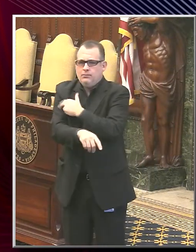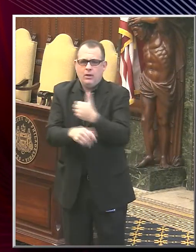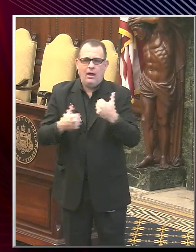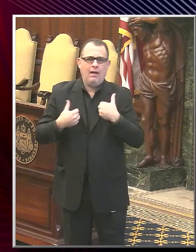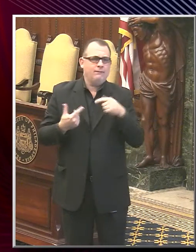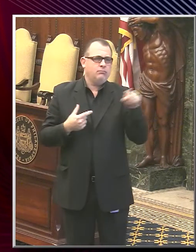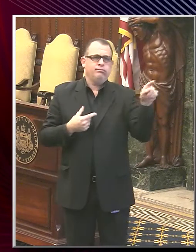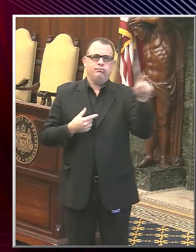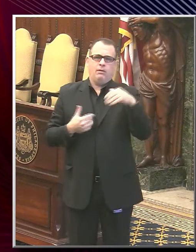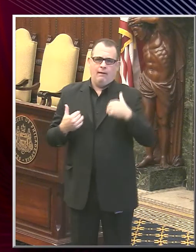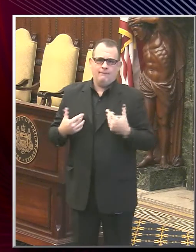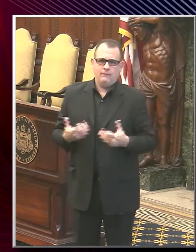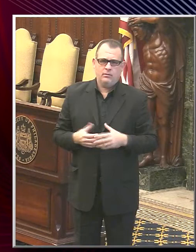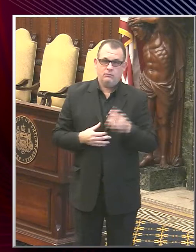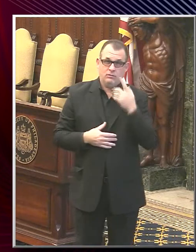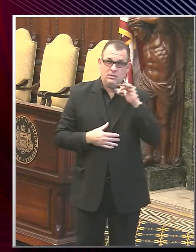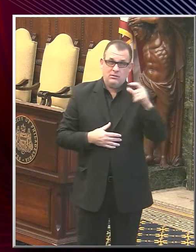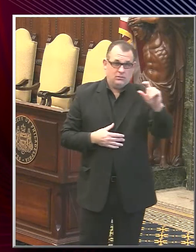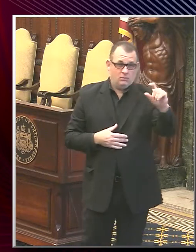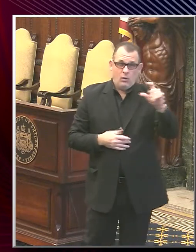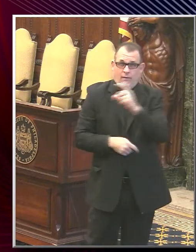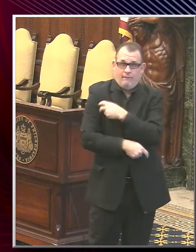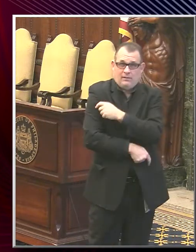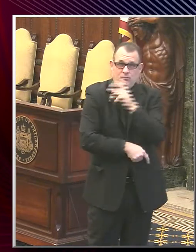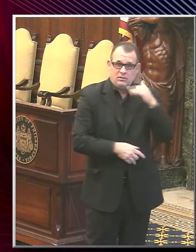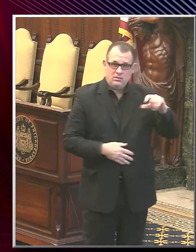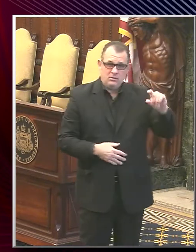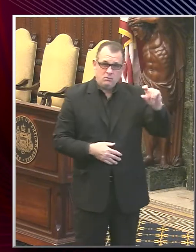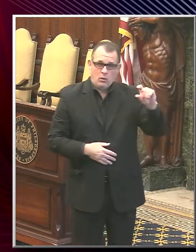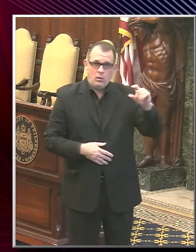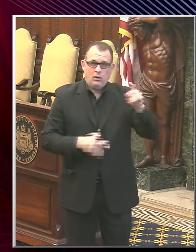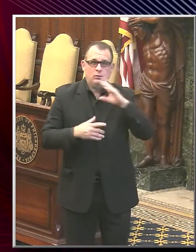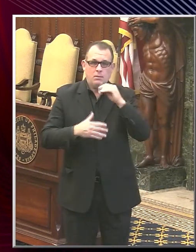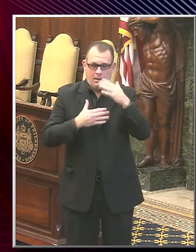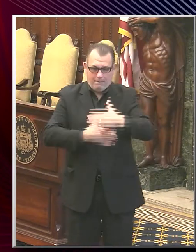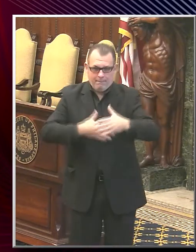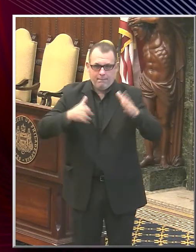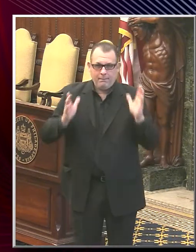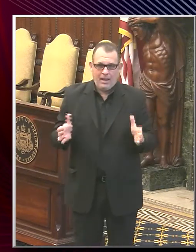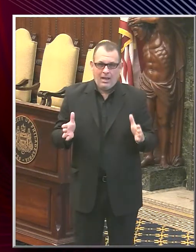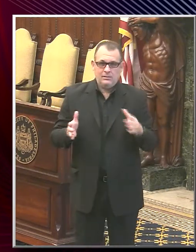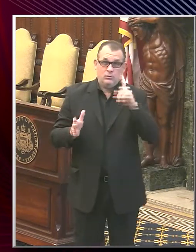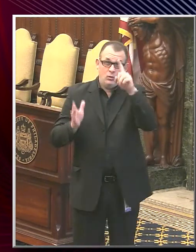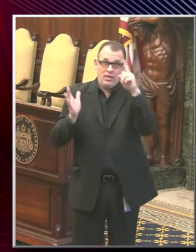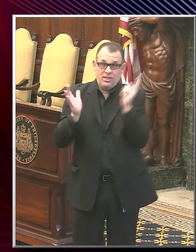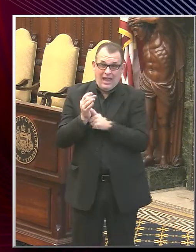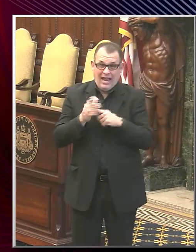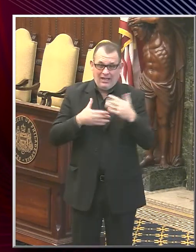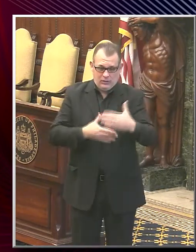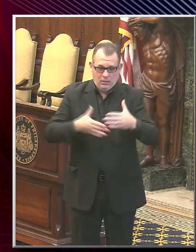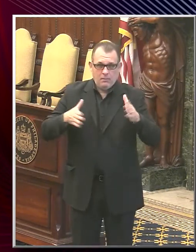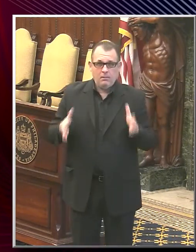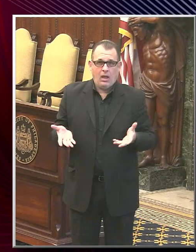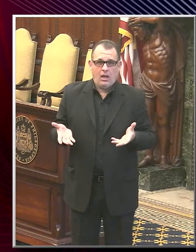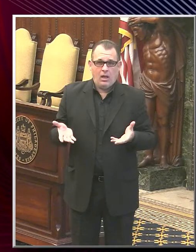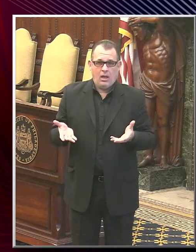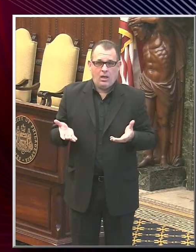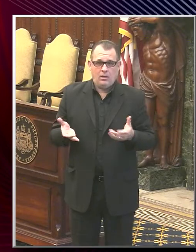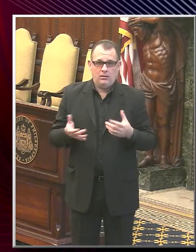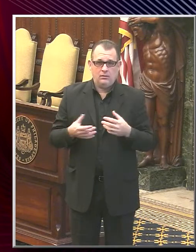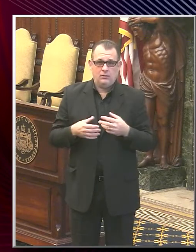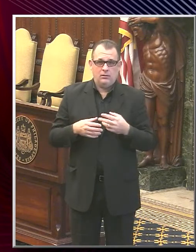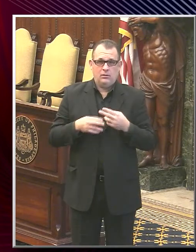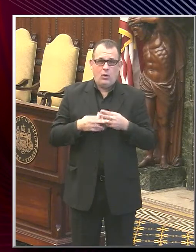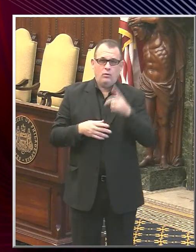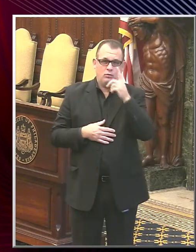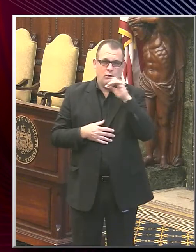lot of space. I should point out a tray of the vaccines that has about 1,000 doses has been referred to as the pizza box, to